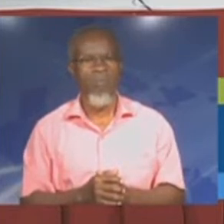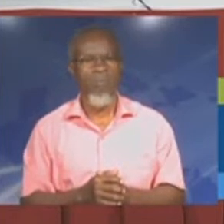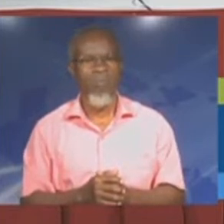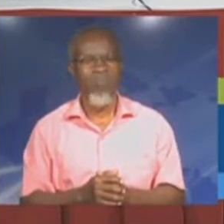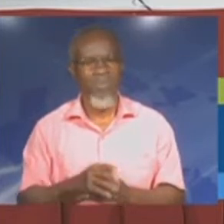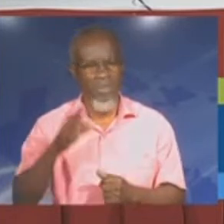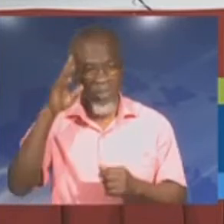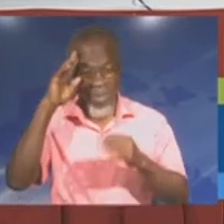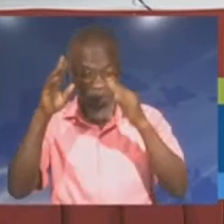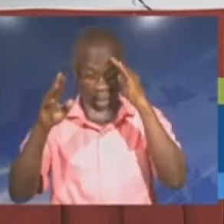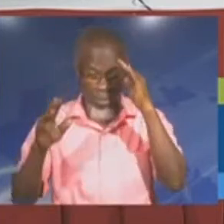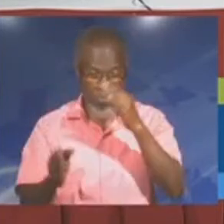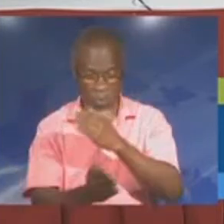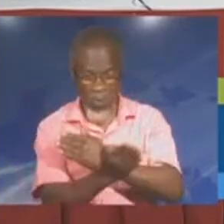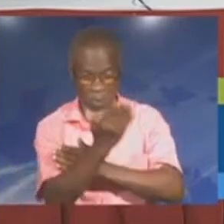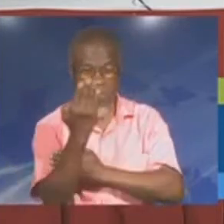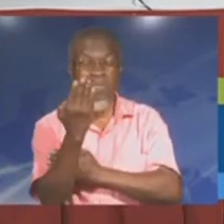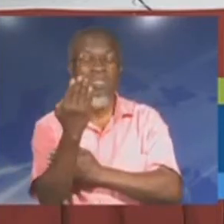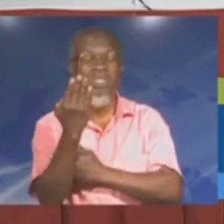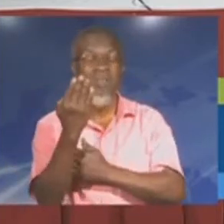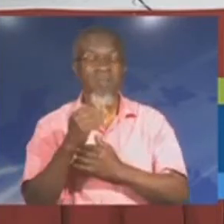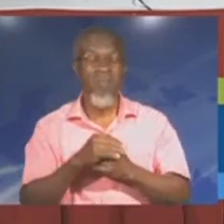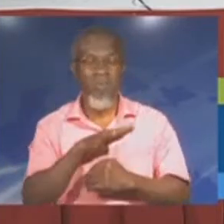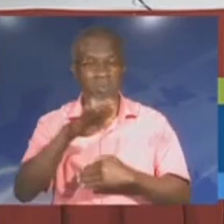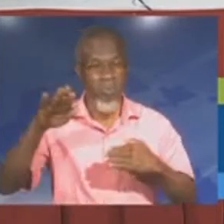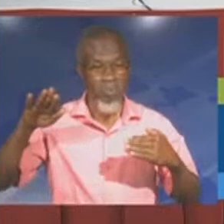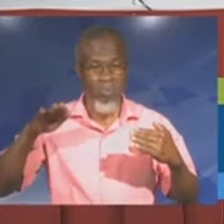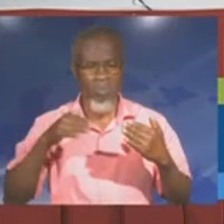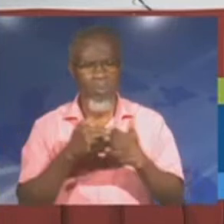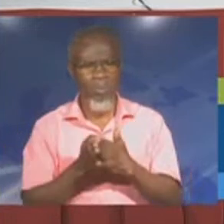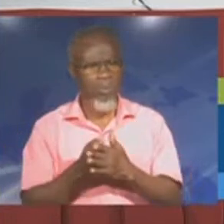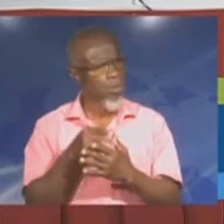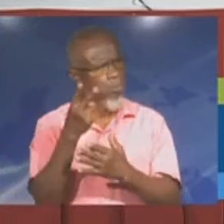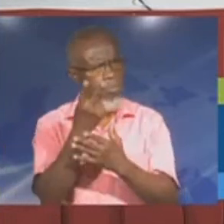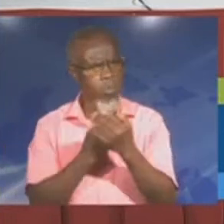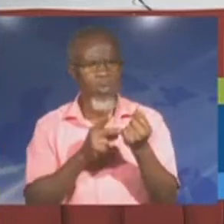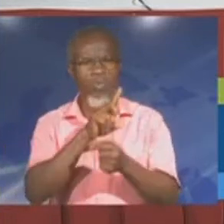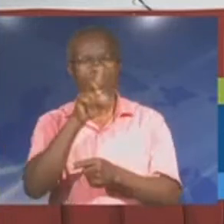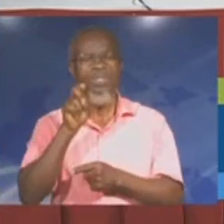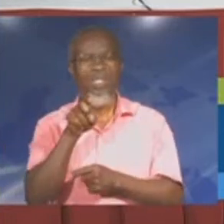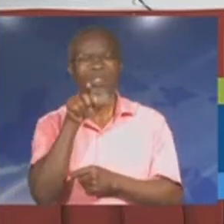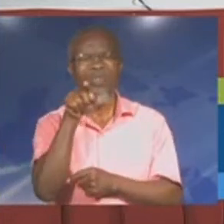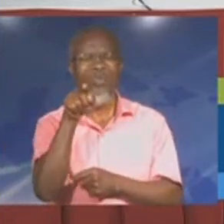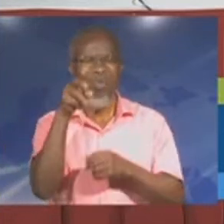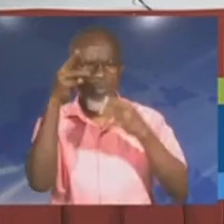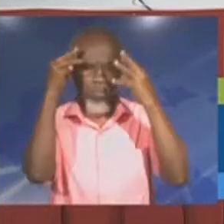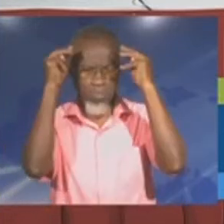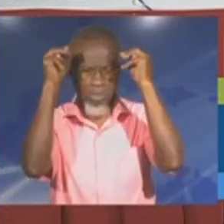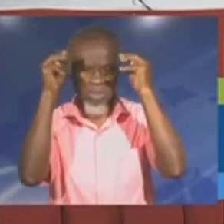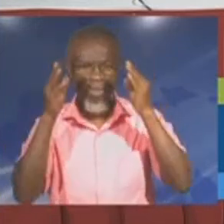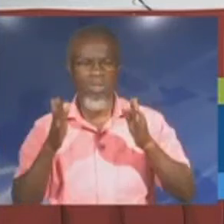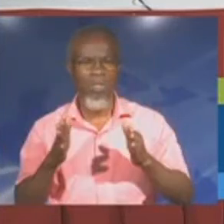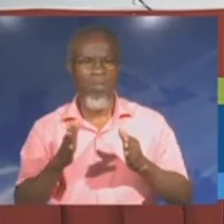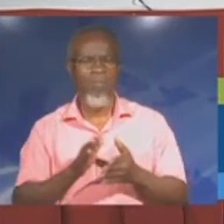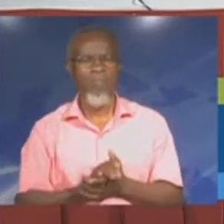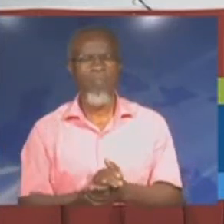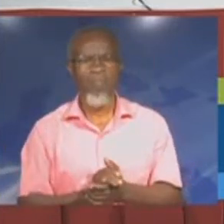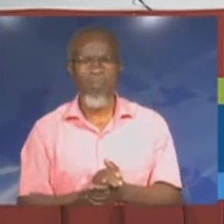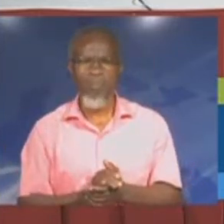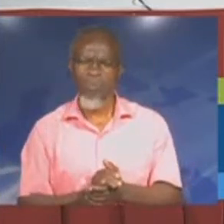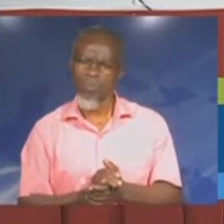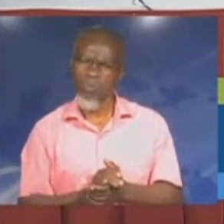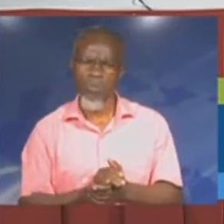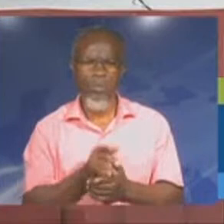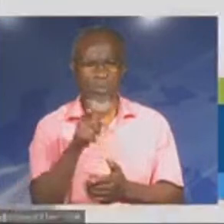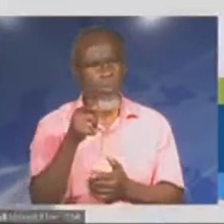Hi, morning everyone. Rashad Khan, Guardian Media Limited. Both my questions are for Minister Diyal Singh. Minister Dial Singh, by chance, did